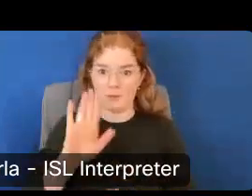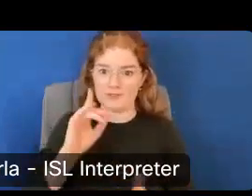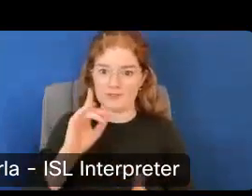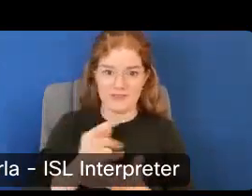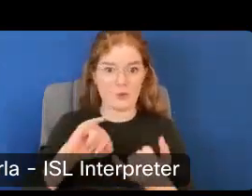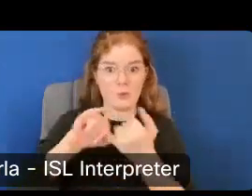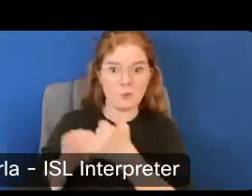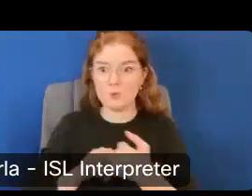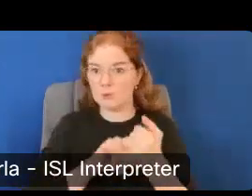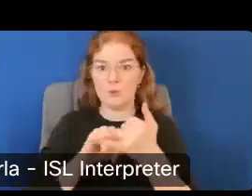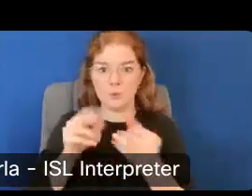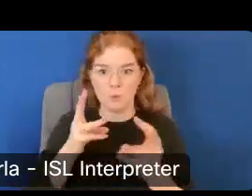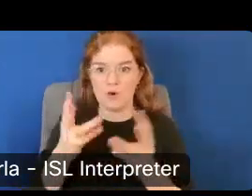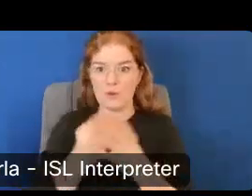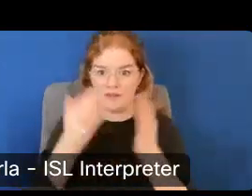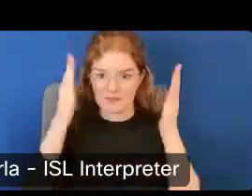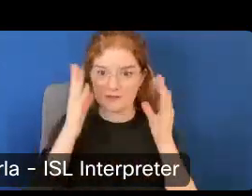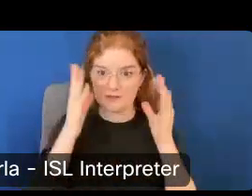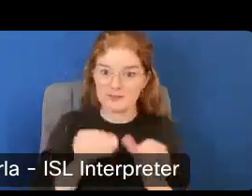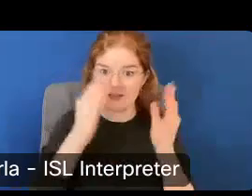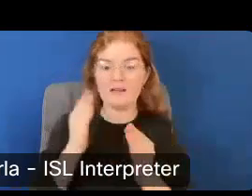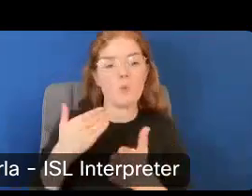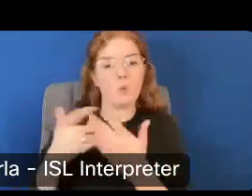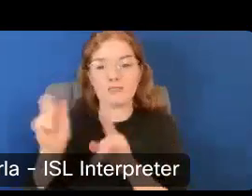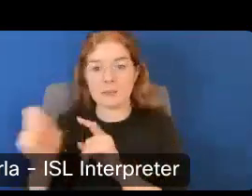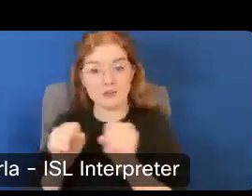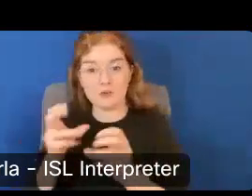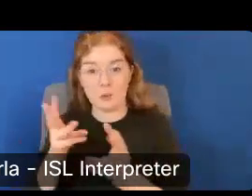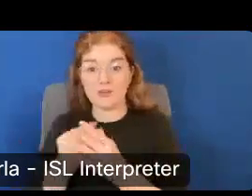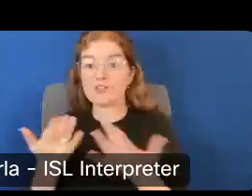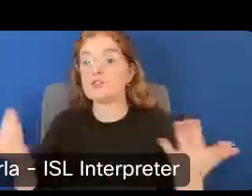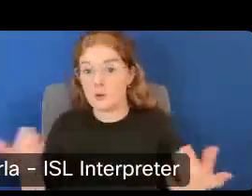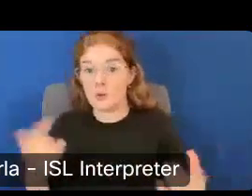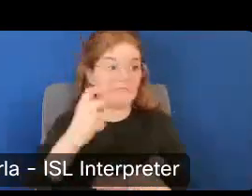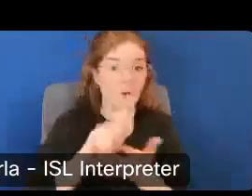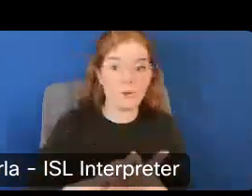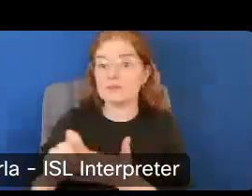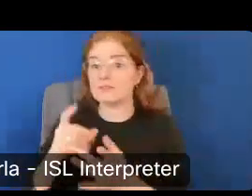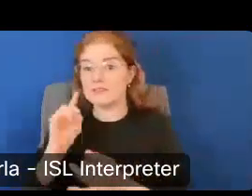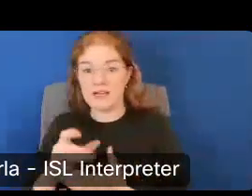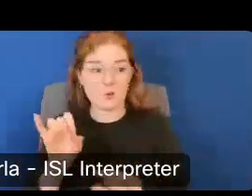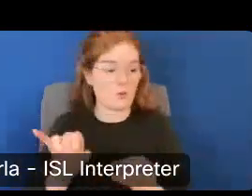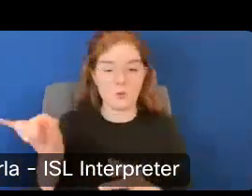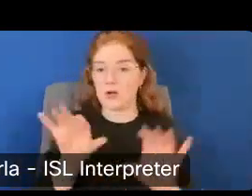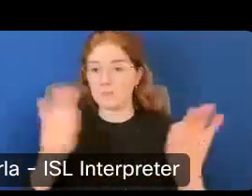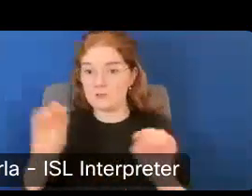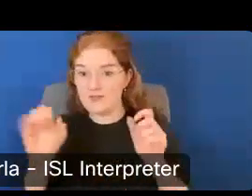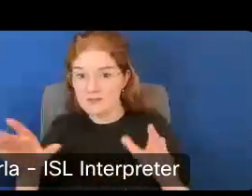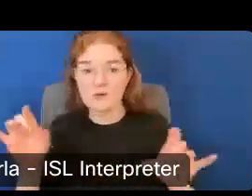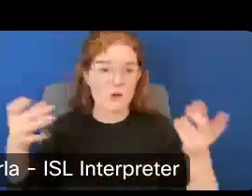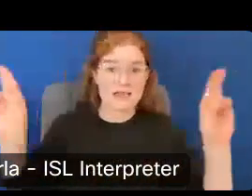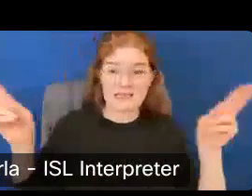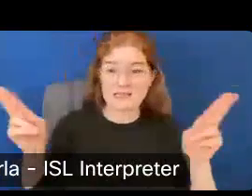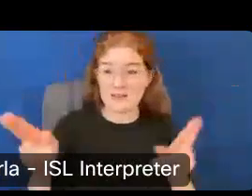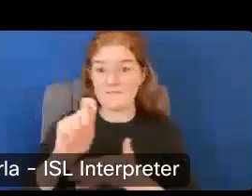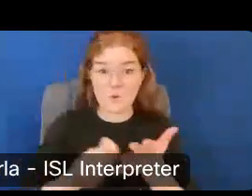work with, and the different services we were going to work with. So we did that very democratically, looking at the different options and a few rounds of voting to